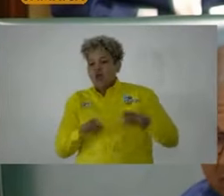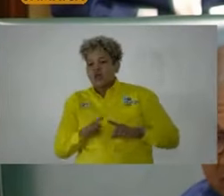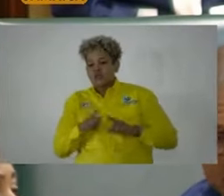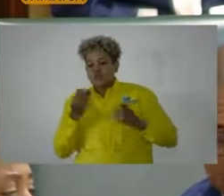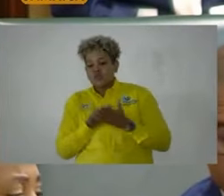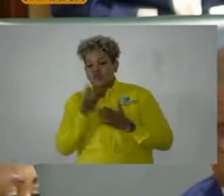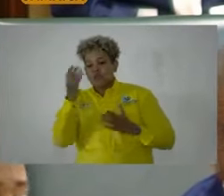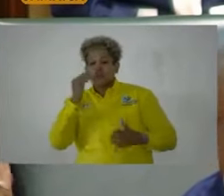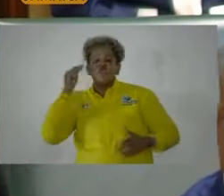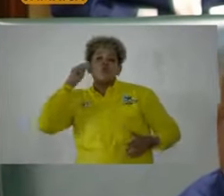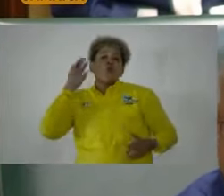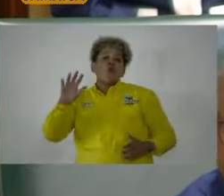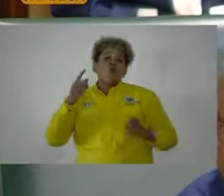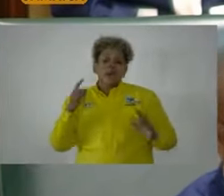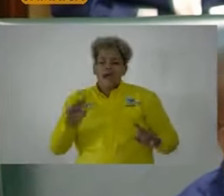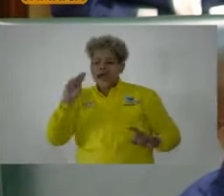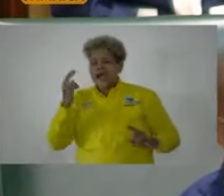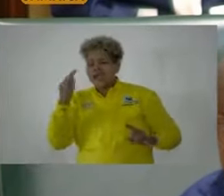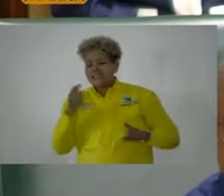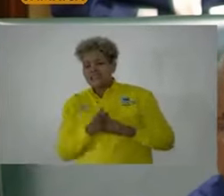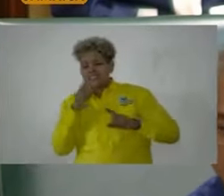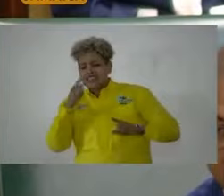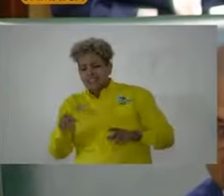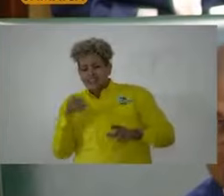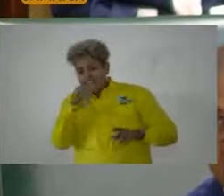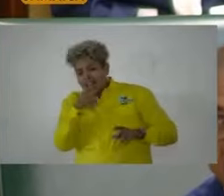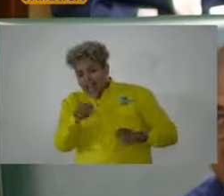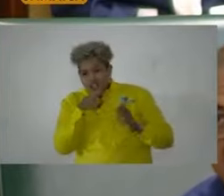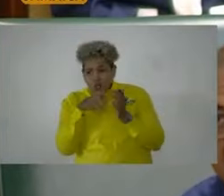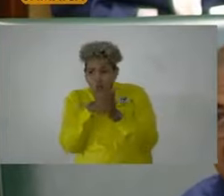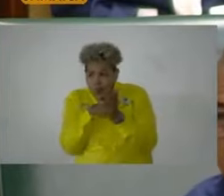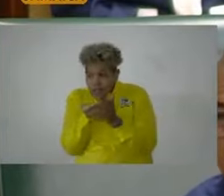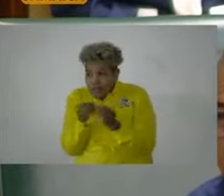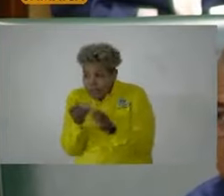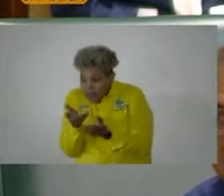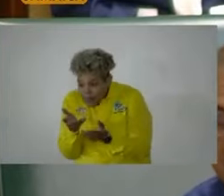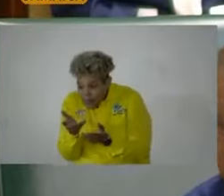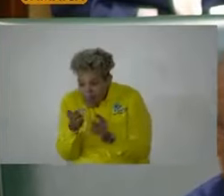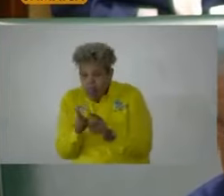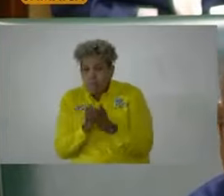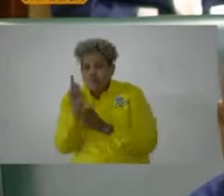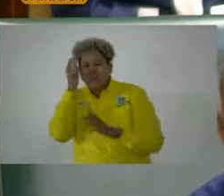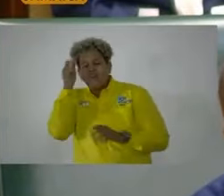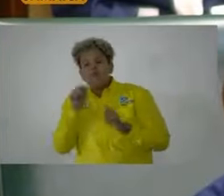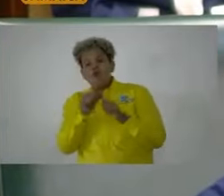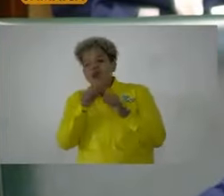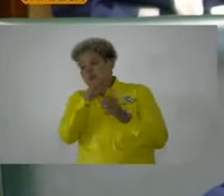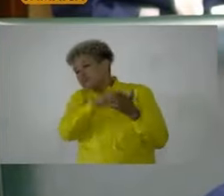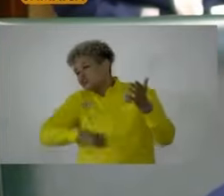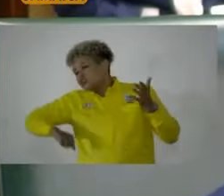purchase a home. The NHT has been financially weakened by the government's continued extraction of